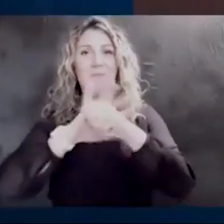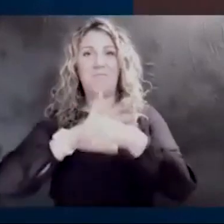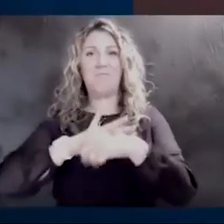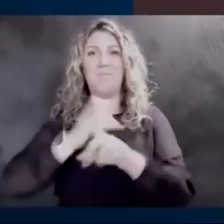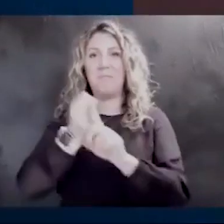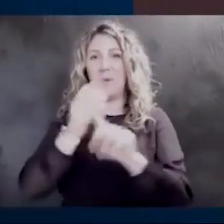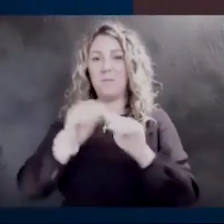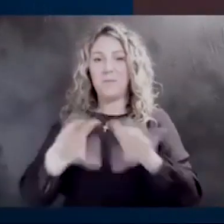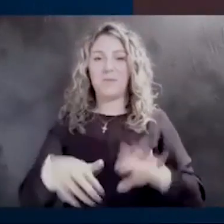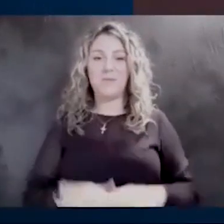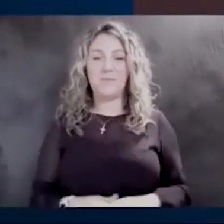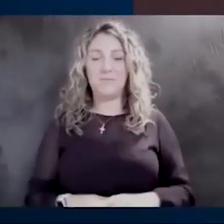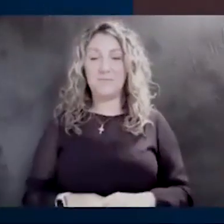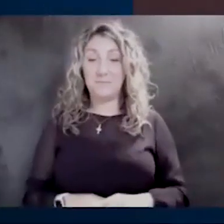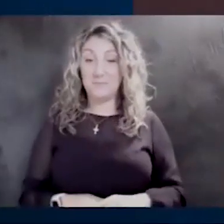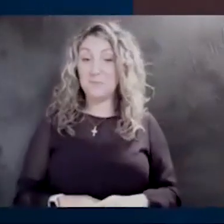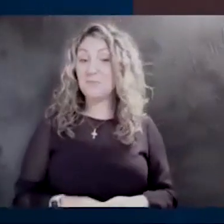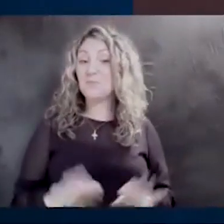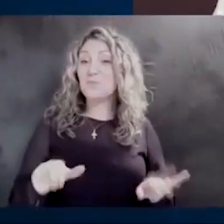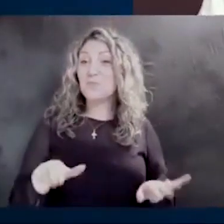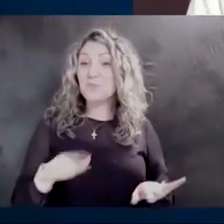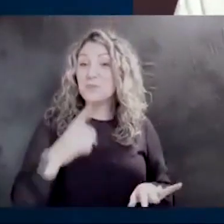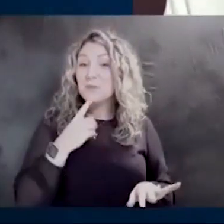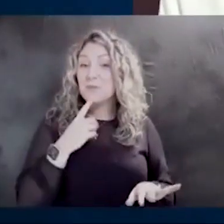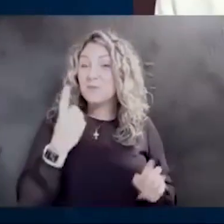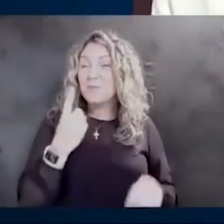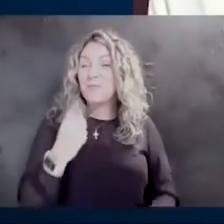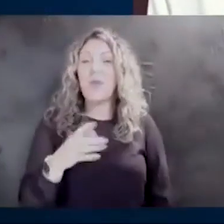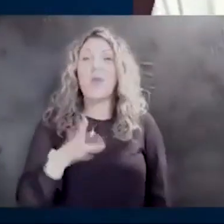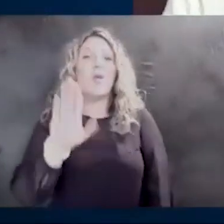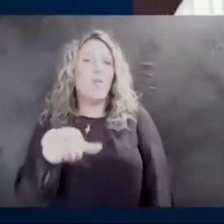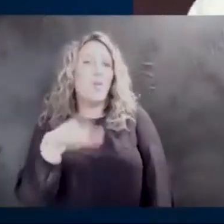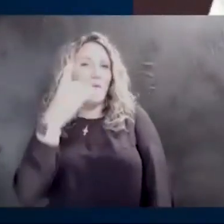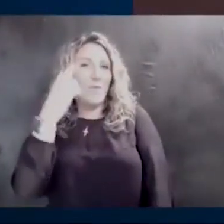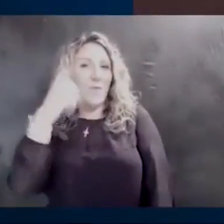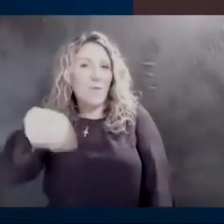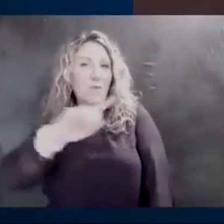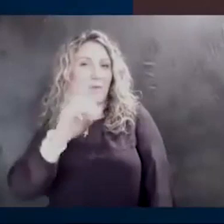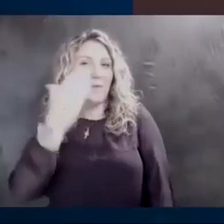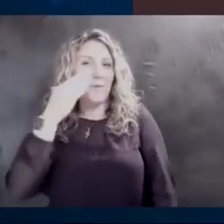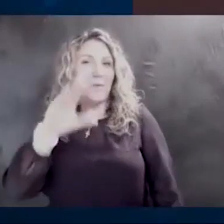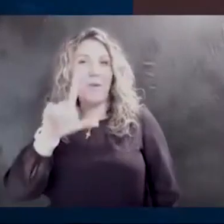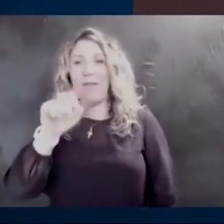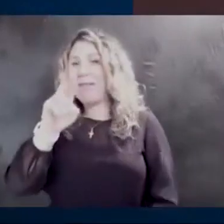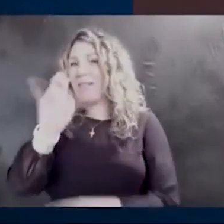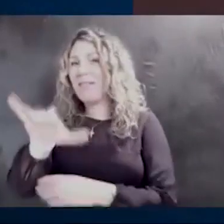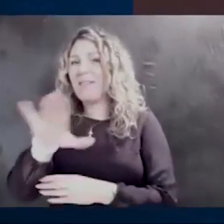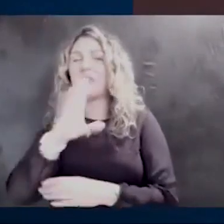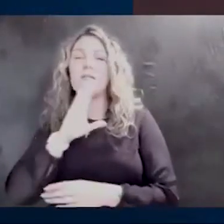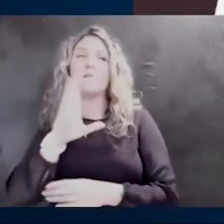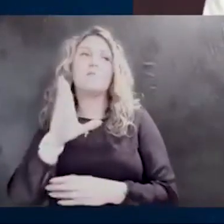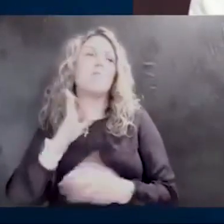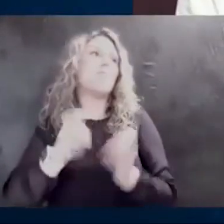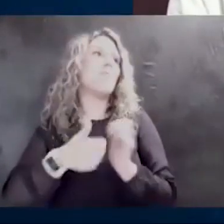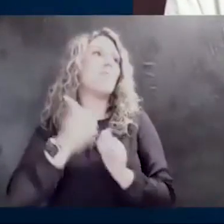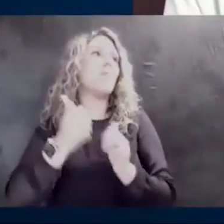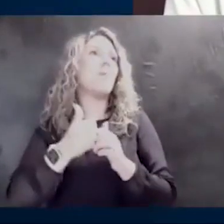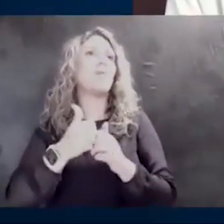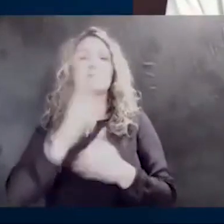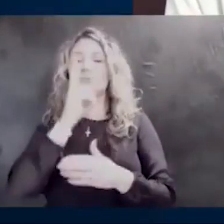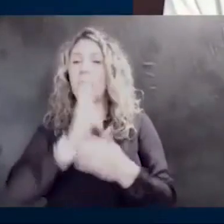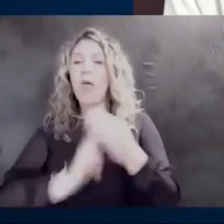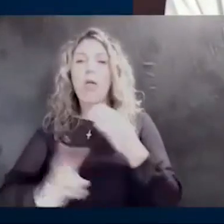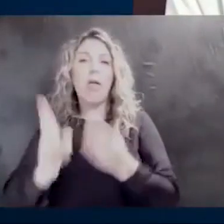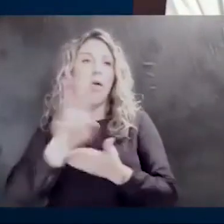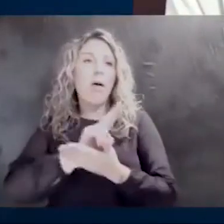So can I stay personal moment? For those of you who don't know Larry is one of the most modest and humble individuals you can meet.